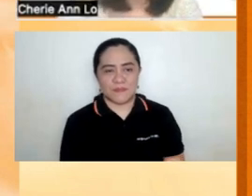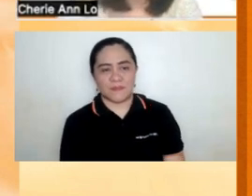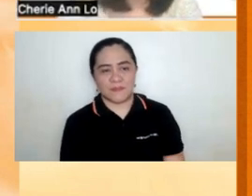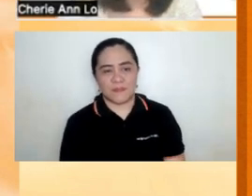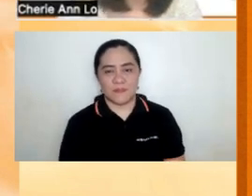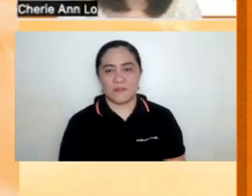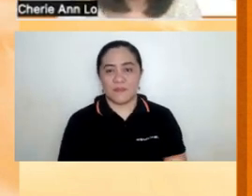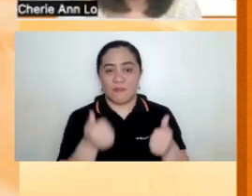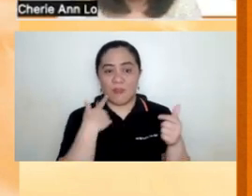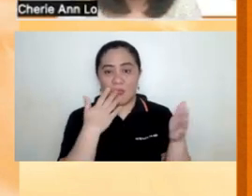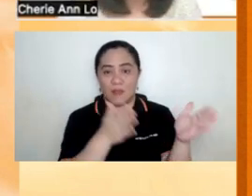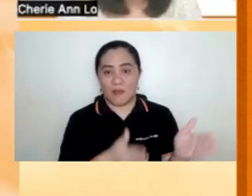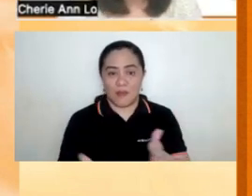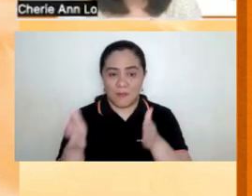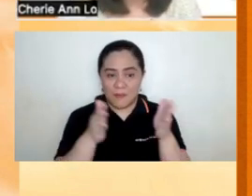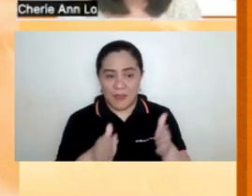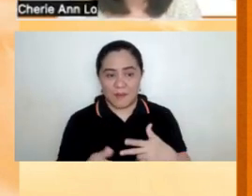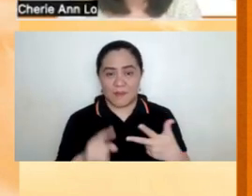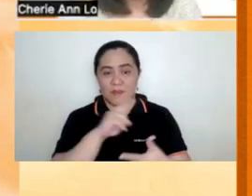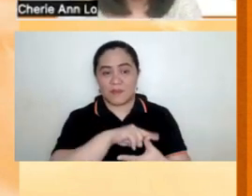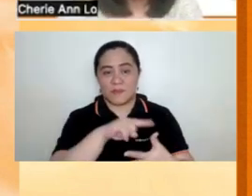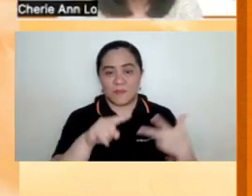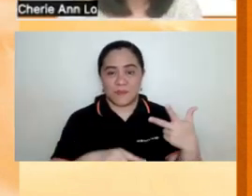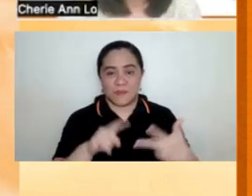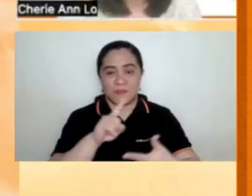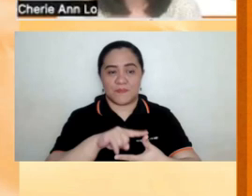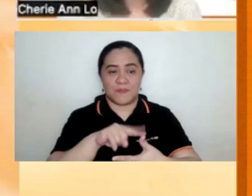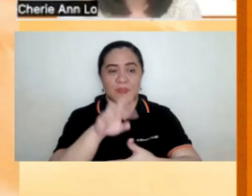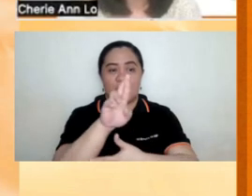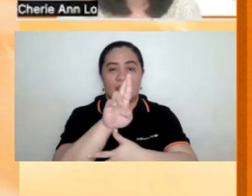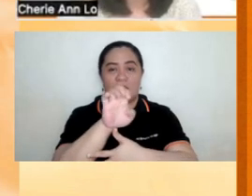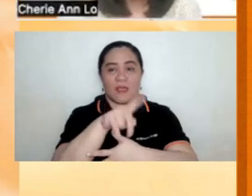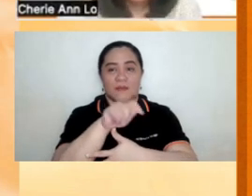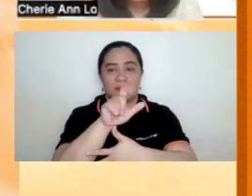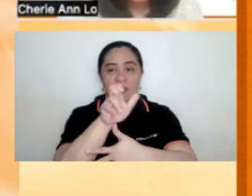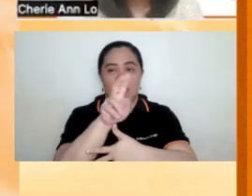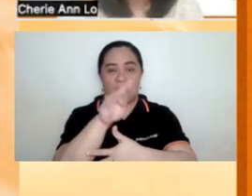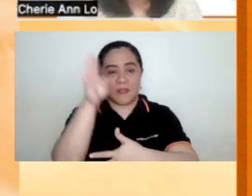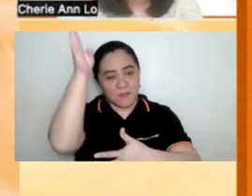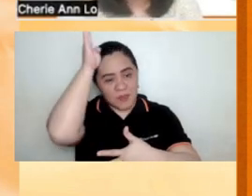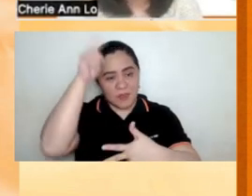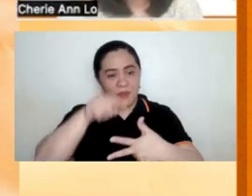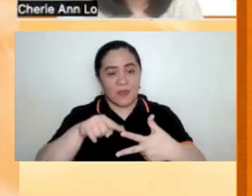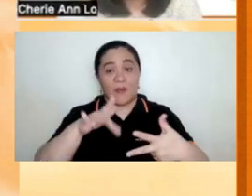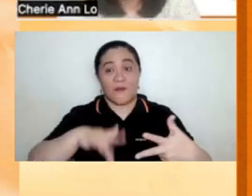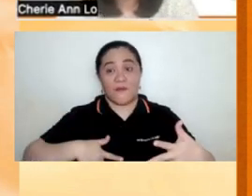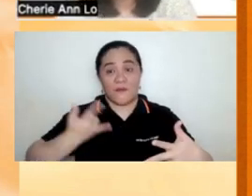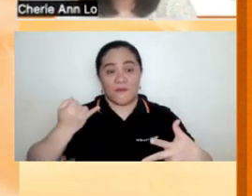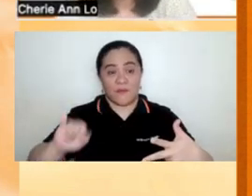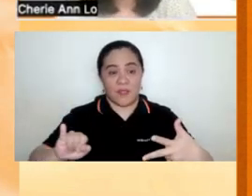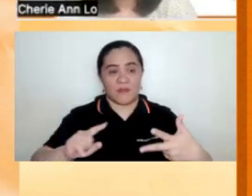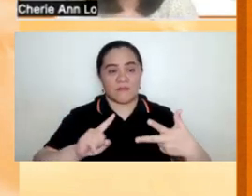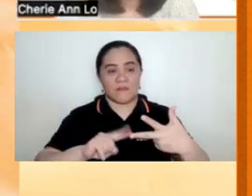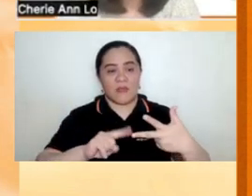organize the brain, there are three parts. No, there's the reptilian brain, there's the feeling brain, and you have